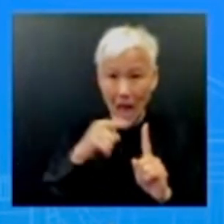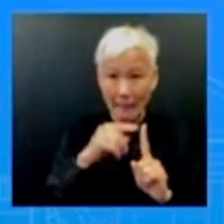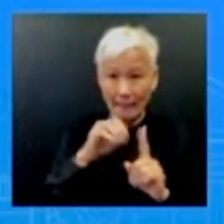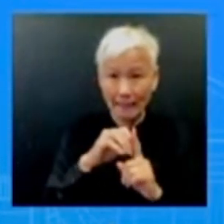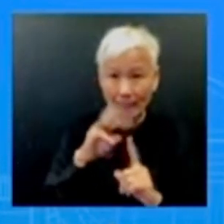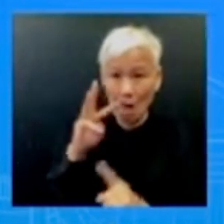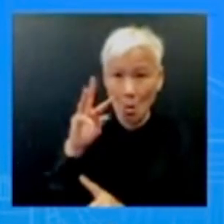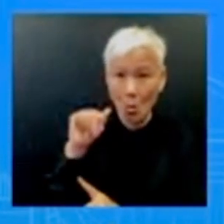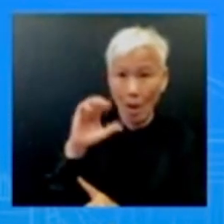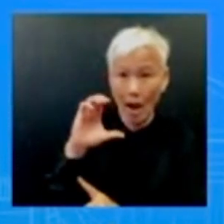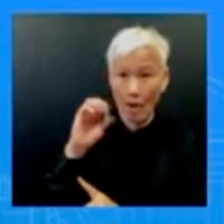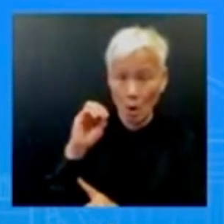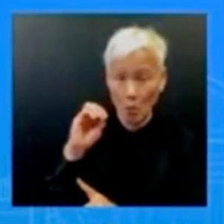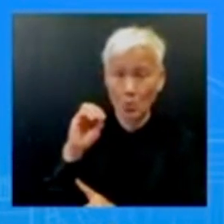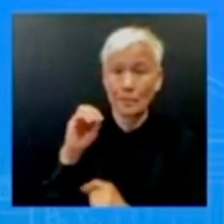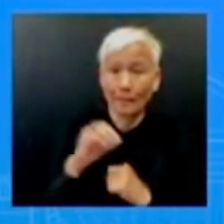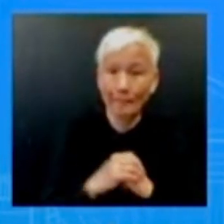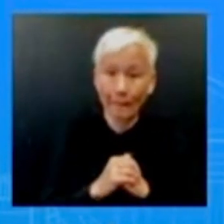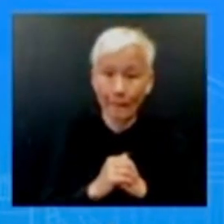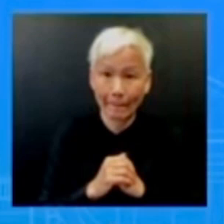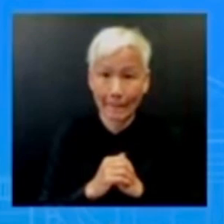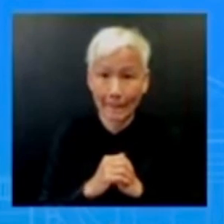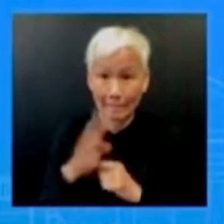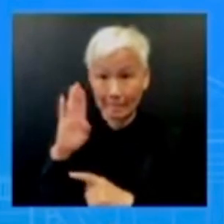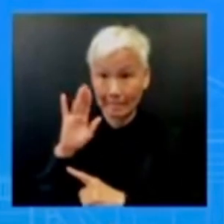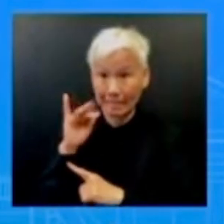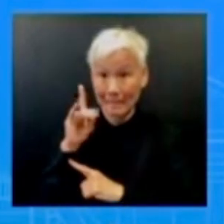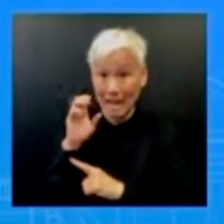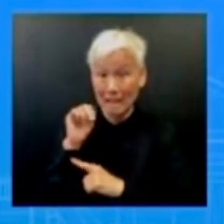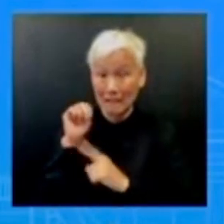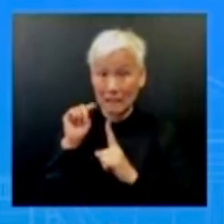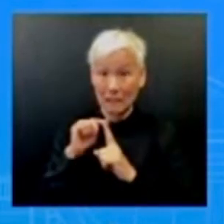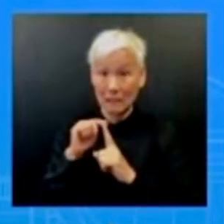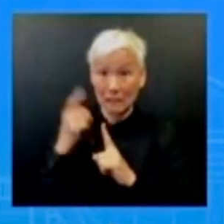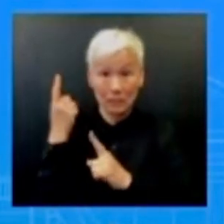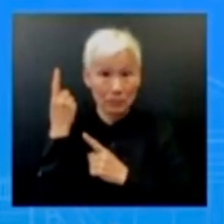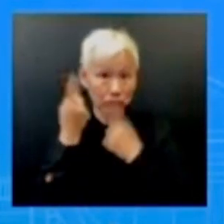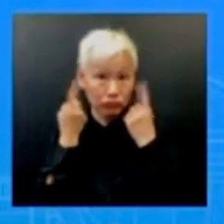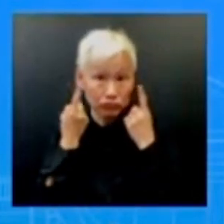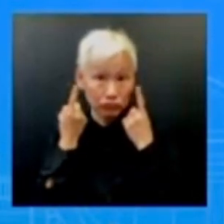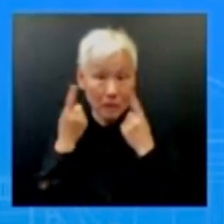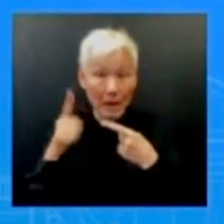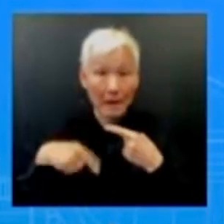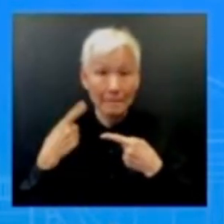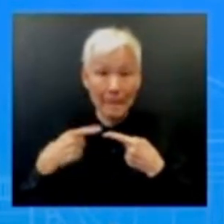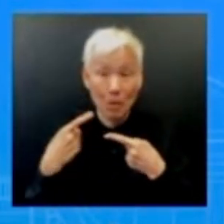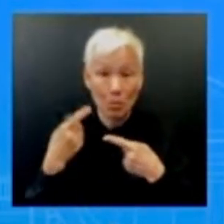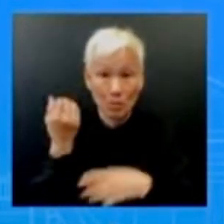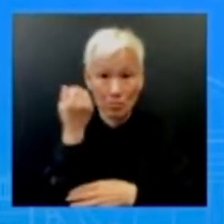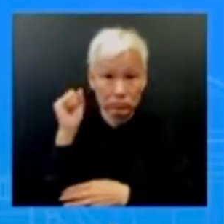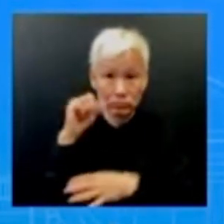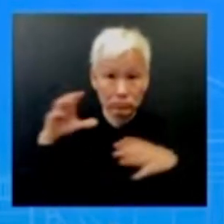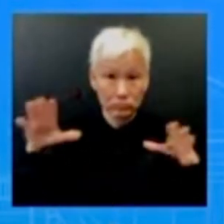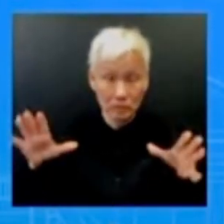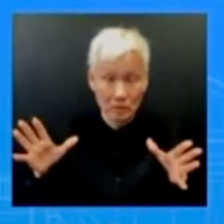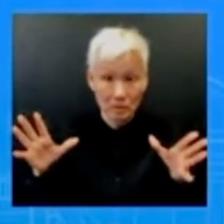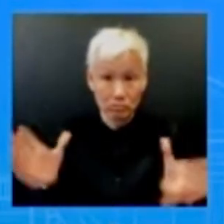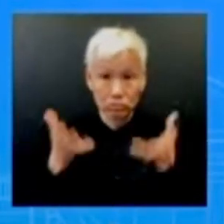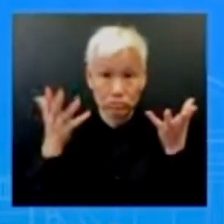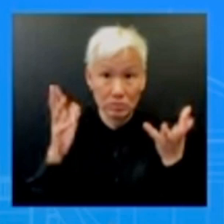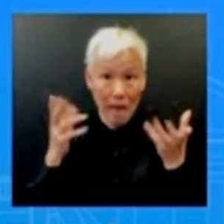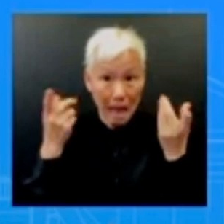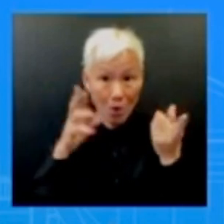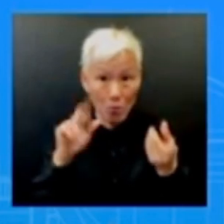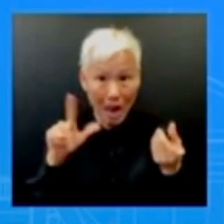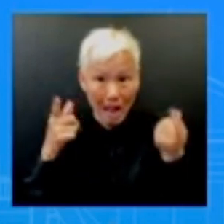anti-government activity in Waco around the rally? Are there security concerns that President Trump may use this